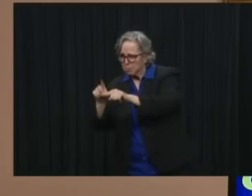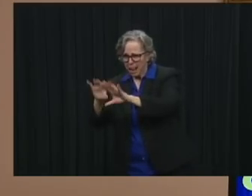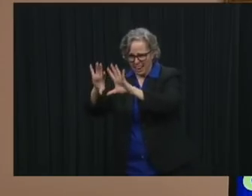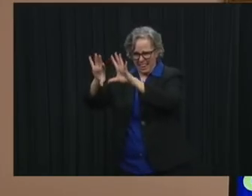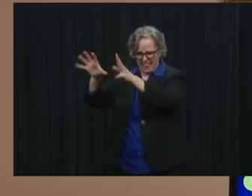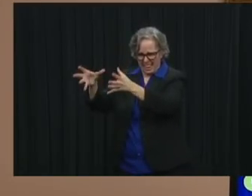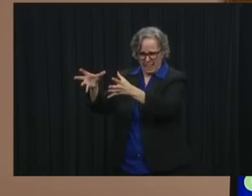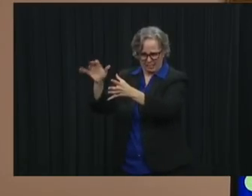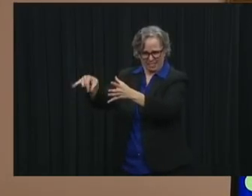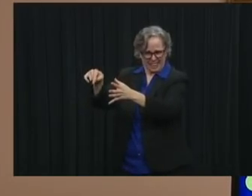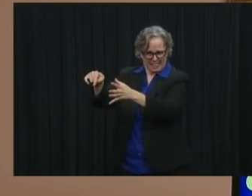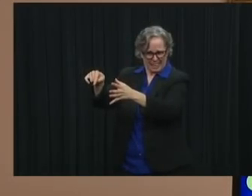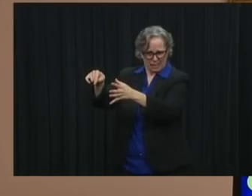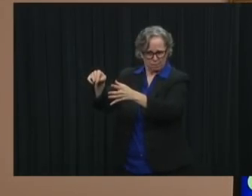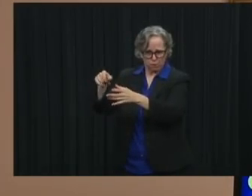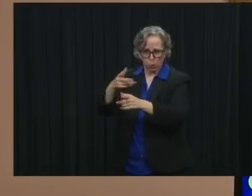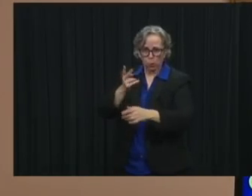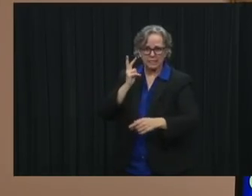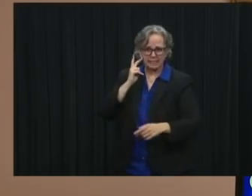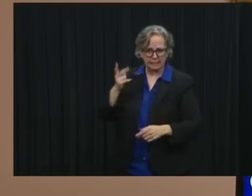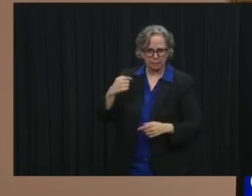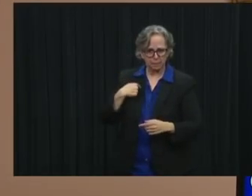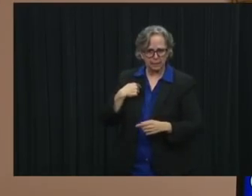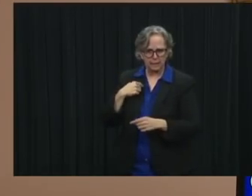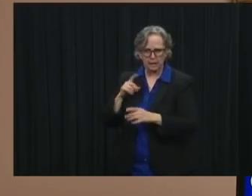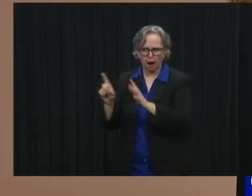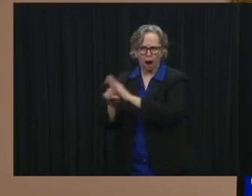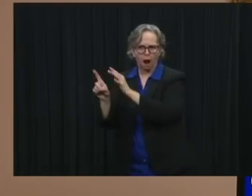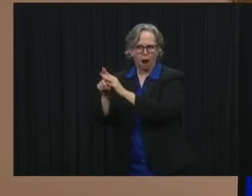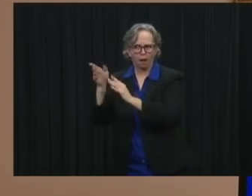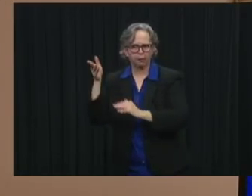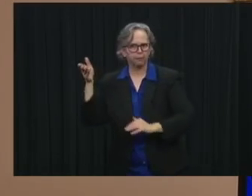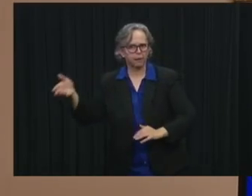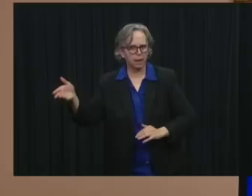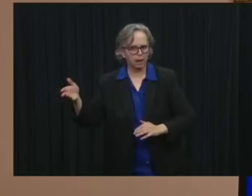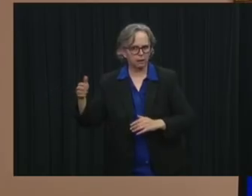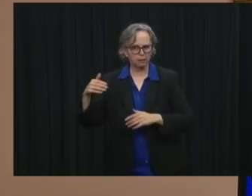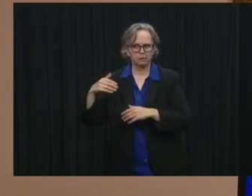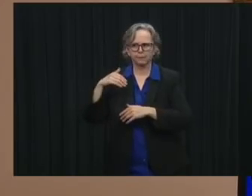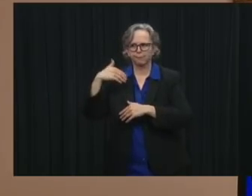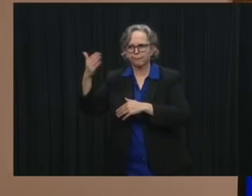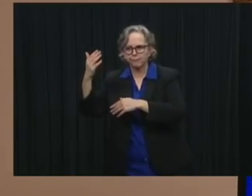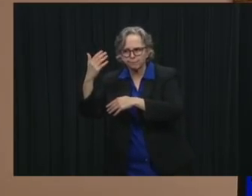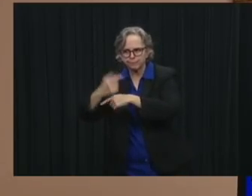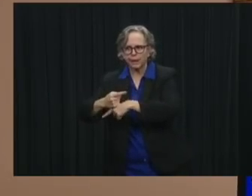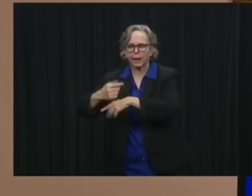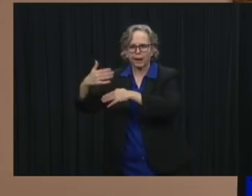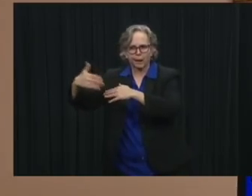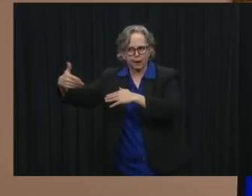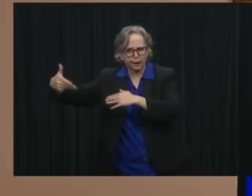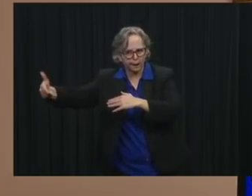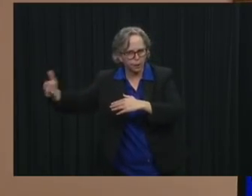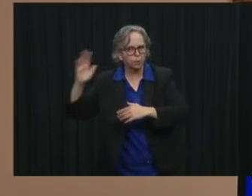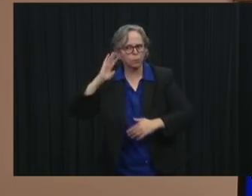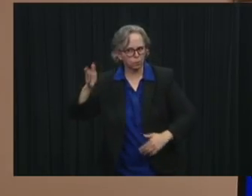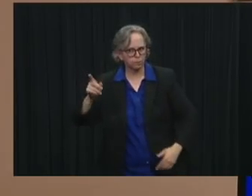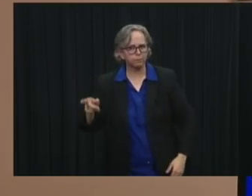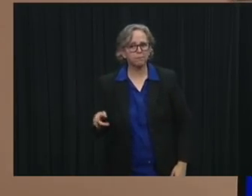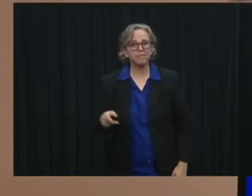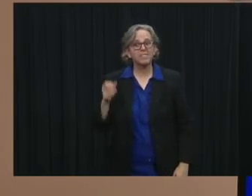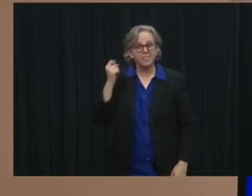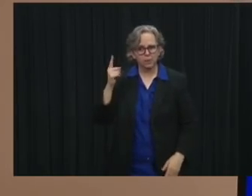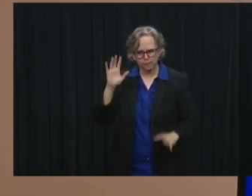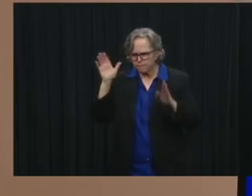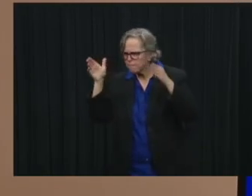potentially seeing me coming from there in days to come as we really focus in on our response going forward.